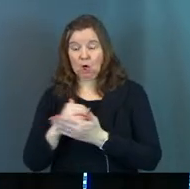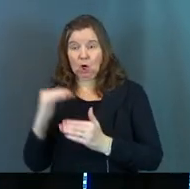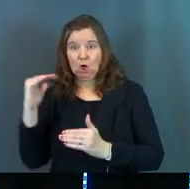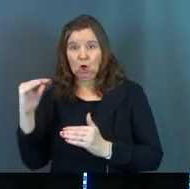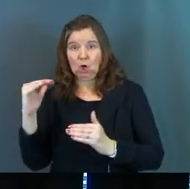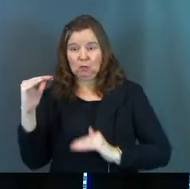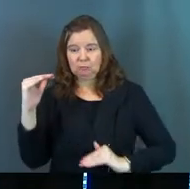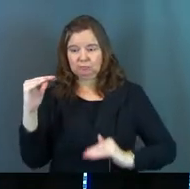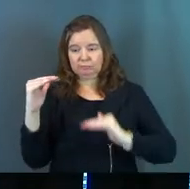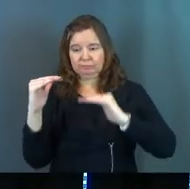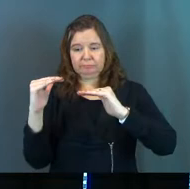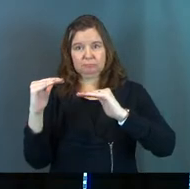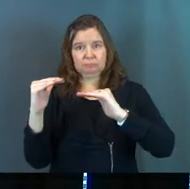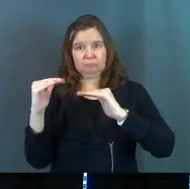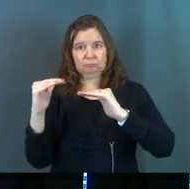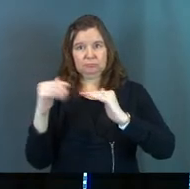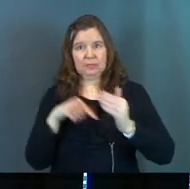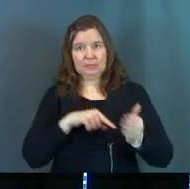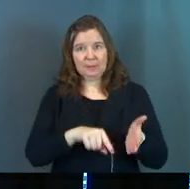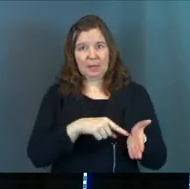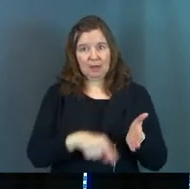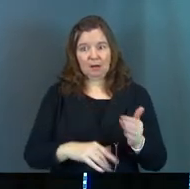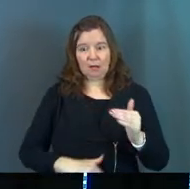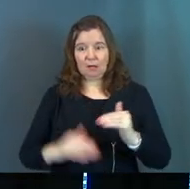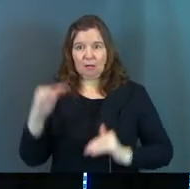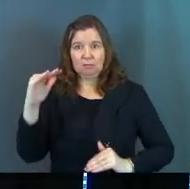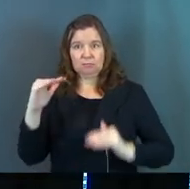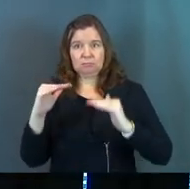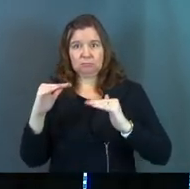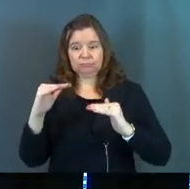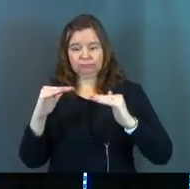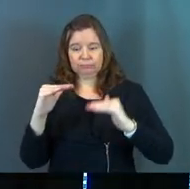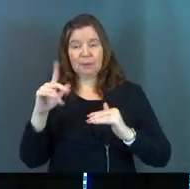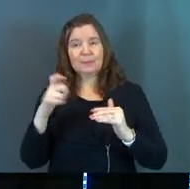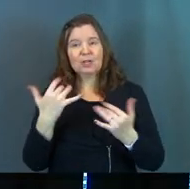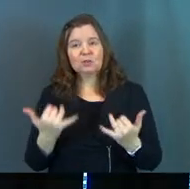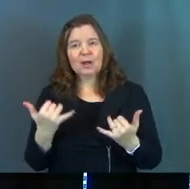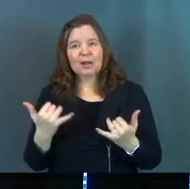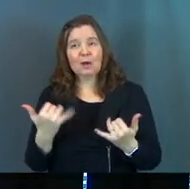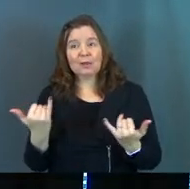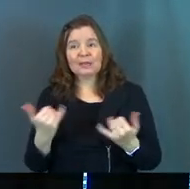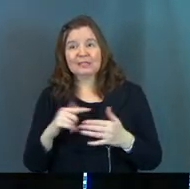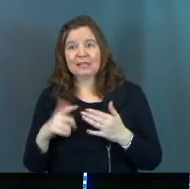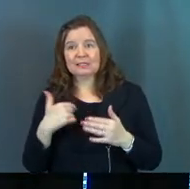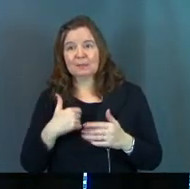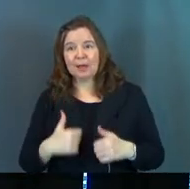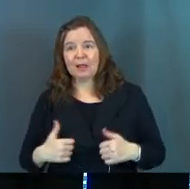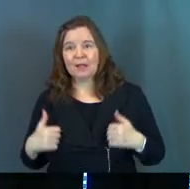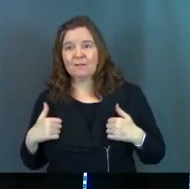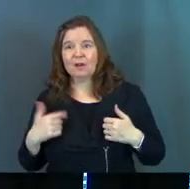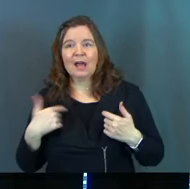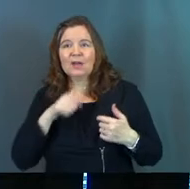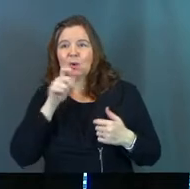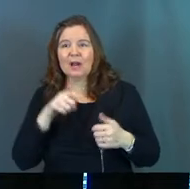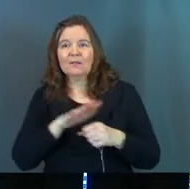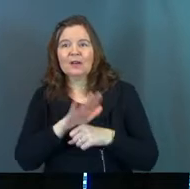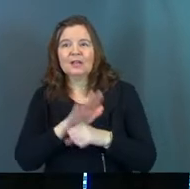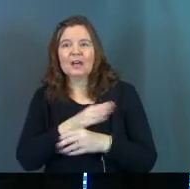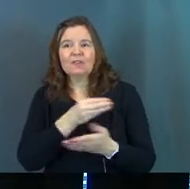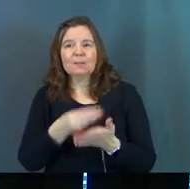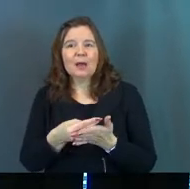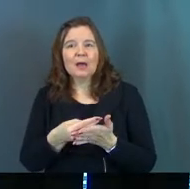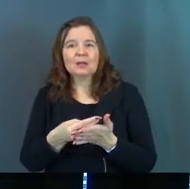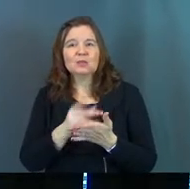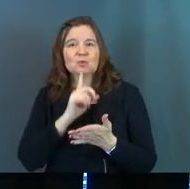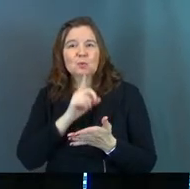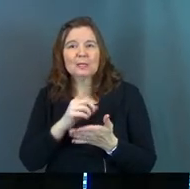that up until a point, right? Up until the point where I reach what I need. Because right now at this stage in my life, I don't have enough money coming